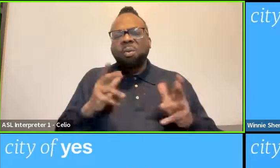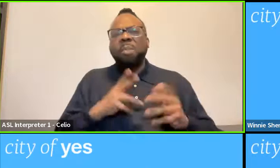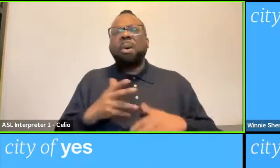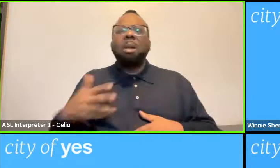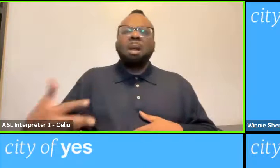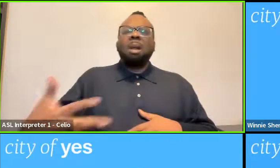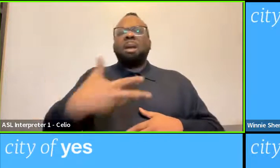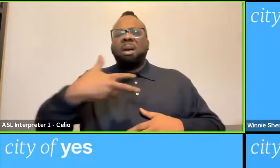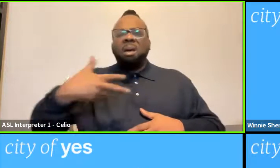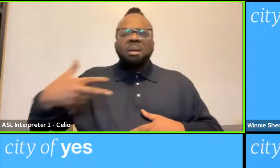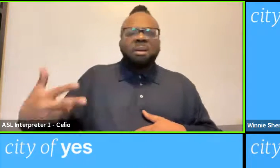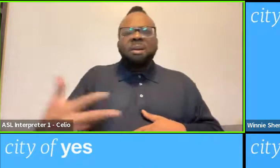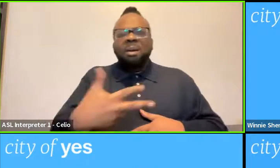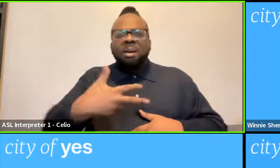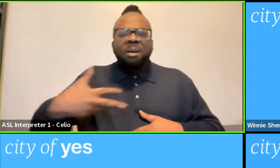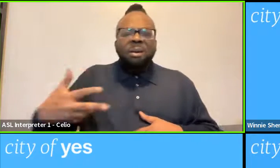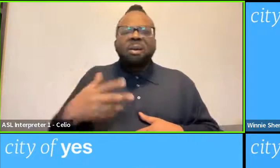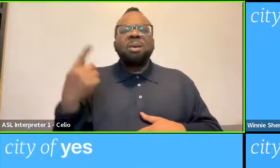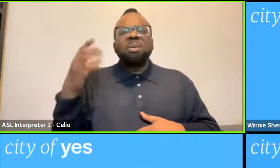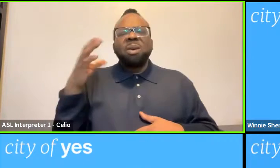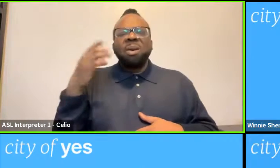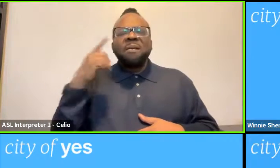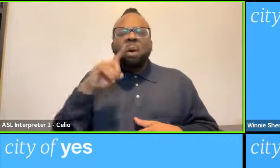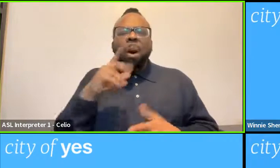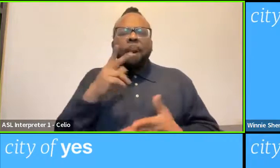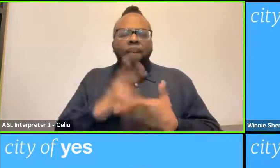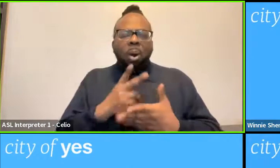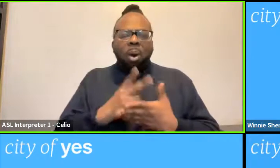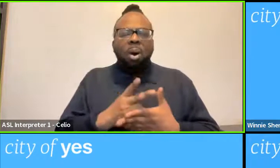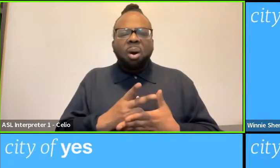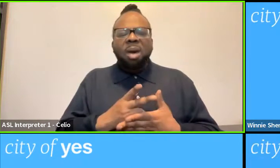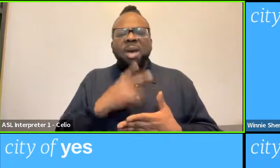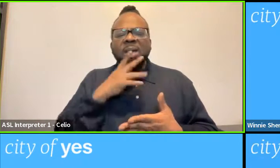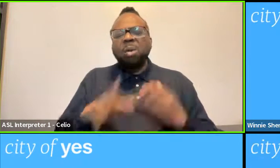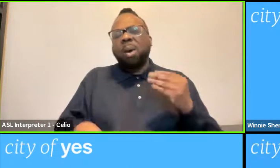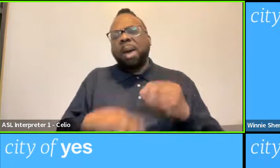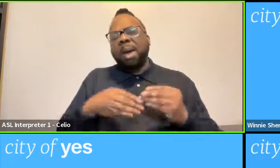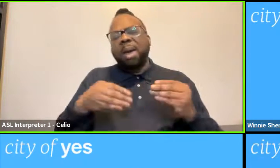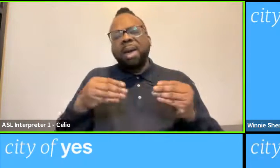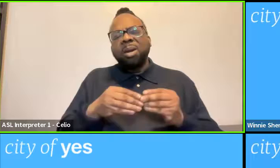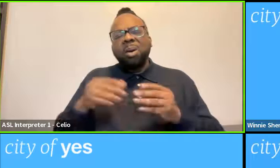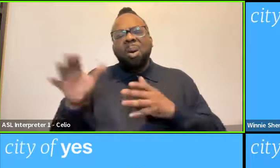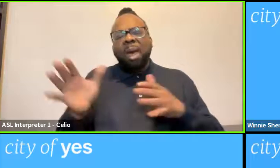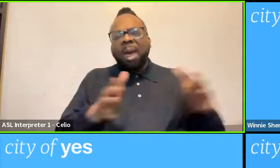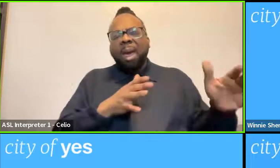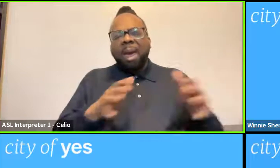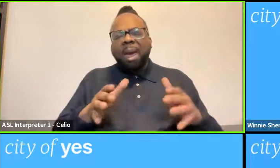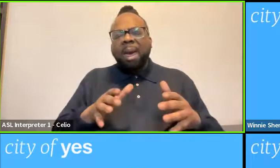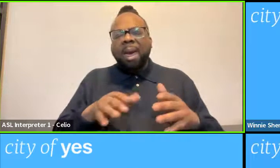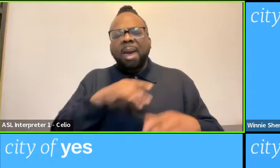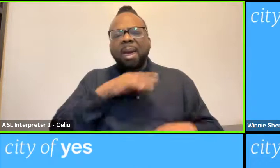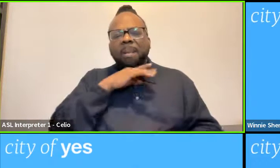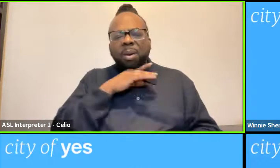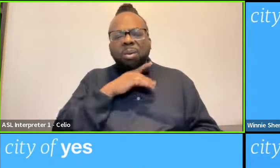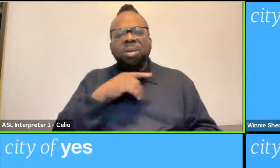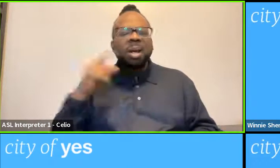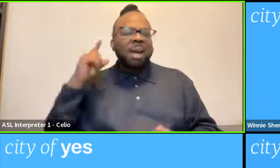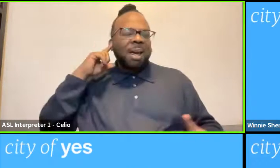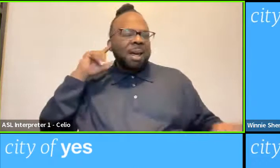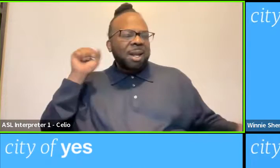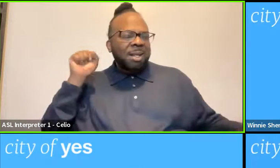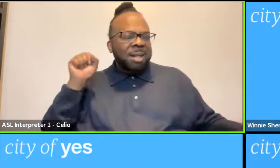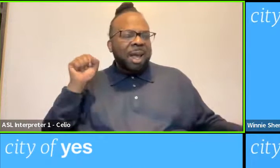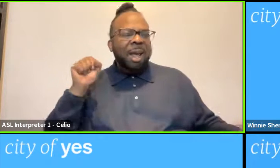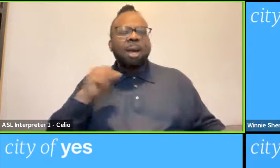place, and you're just going to add to that congestion, air pollution, noise pollution, because people are beeping their horns all the time